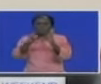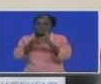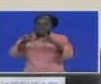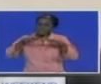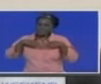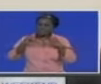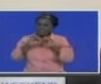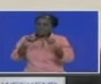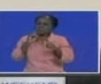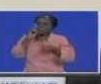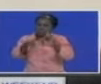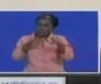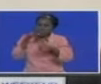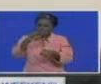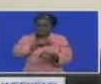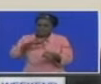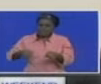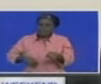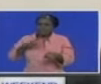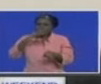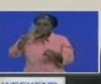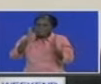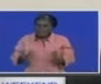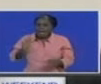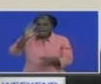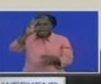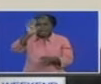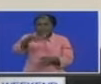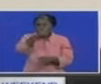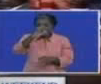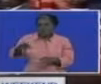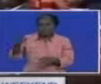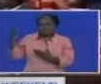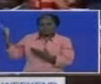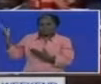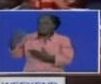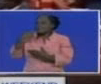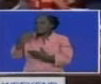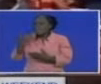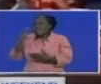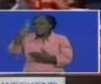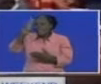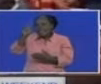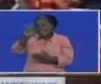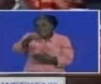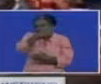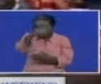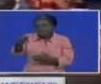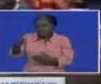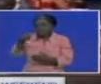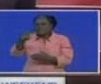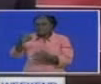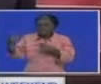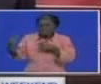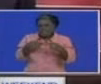recent allegations by the senators, Speaker of the National Assembly, Justin Muturi, stated that the National Assembly is neither